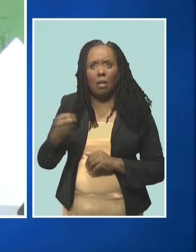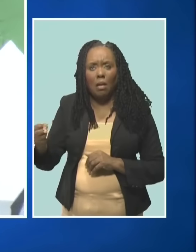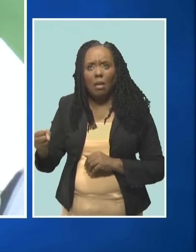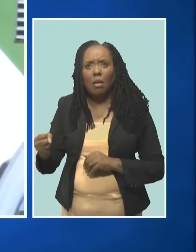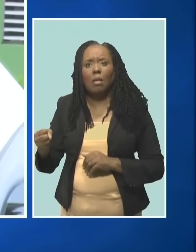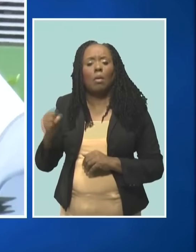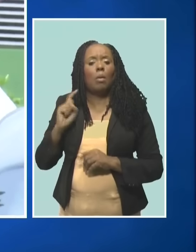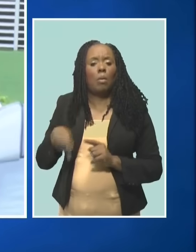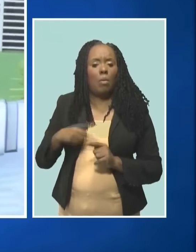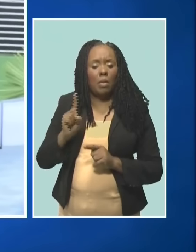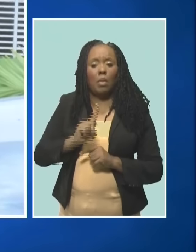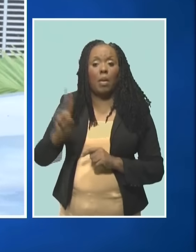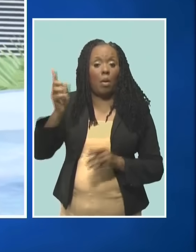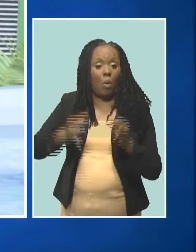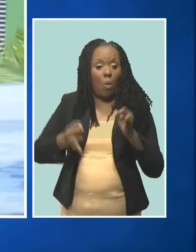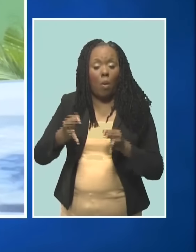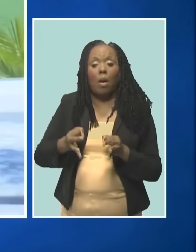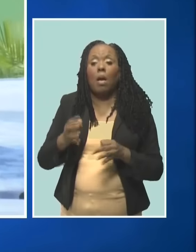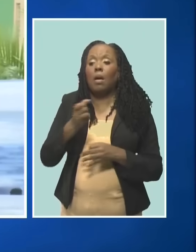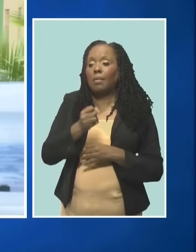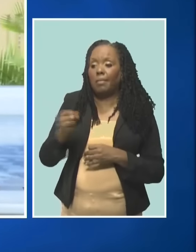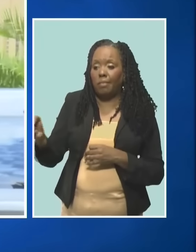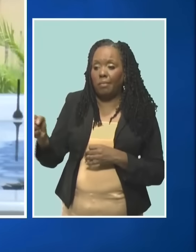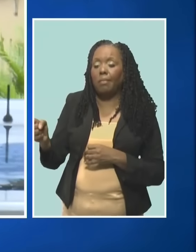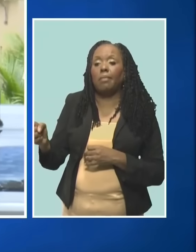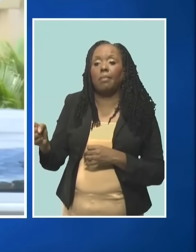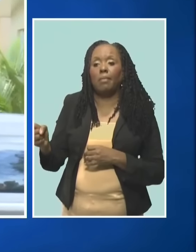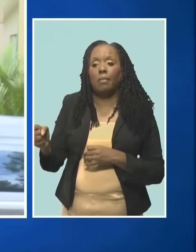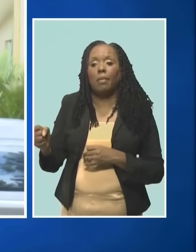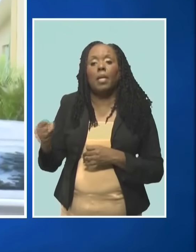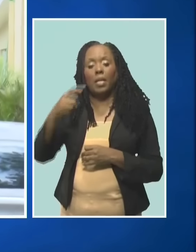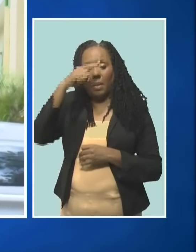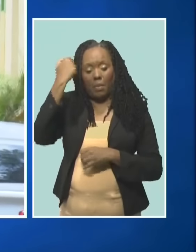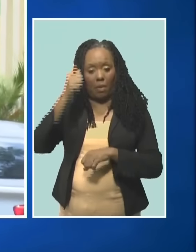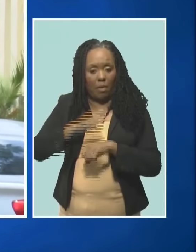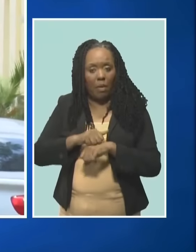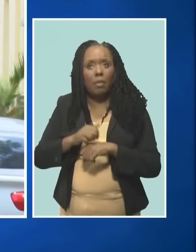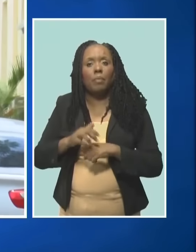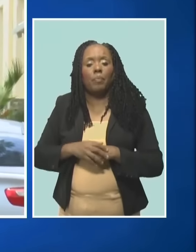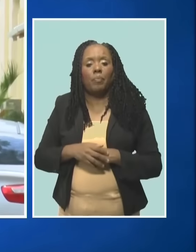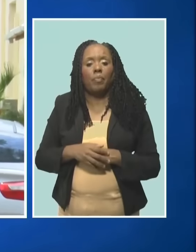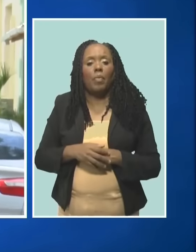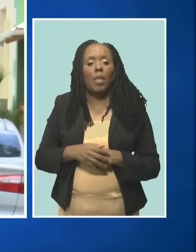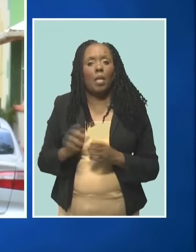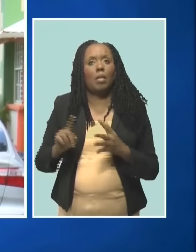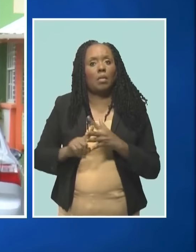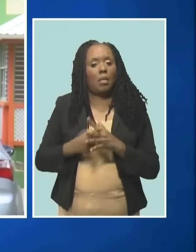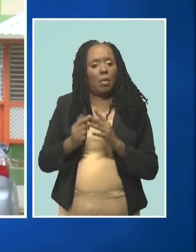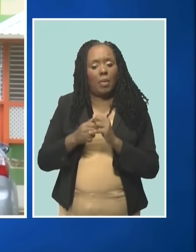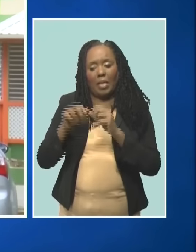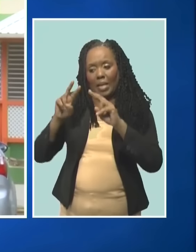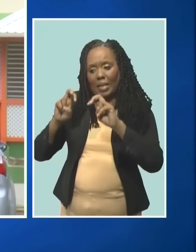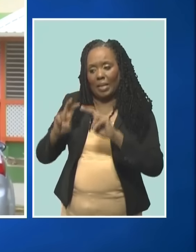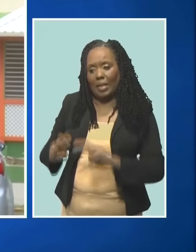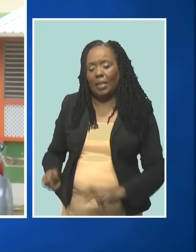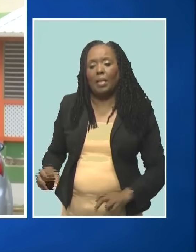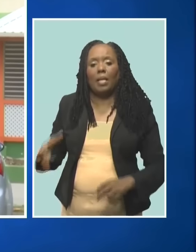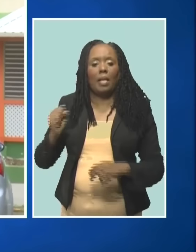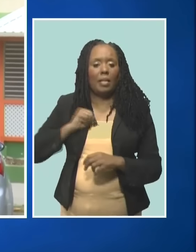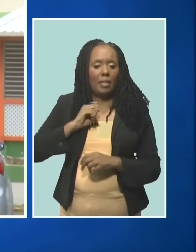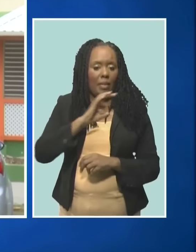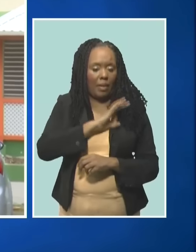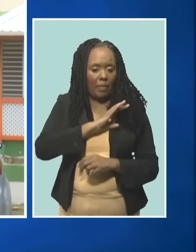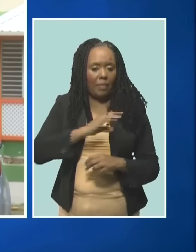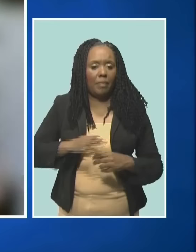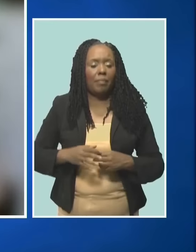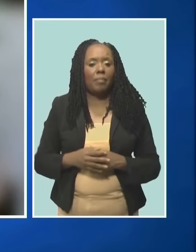court appearance. Dr. McLachlan explains what happens in such instances, starting with an assessment by staff on the ward.